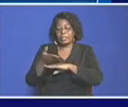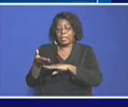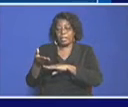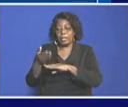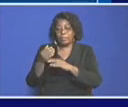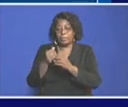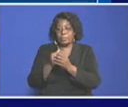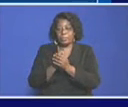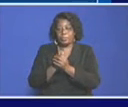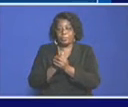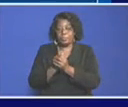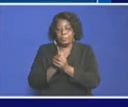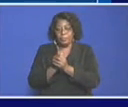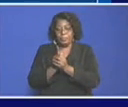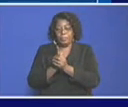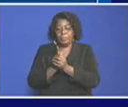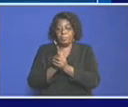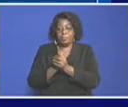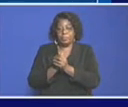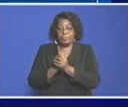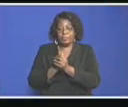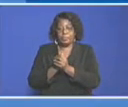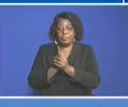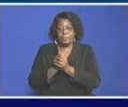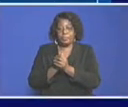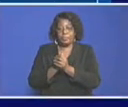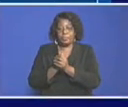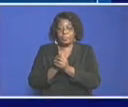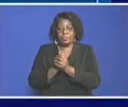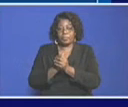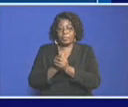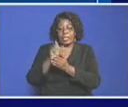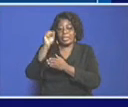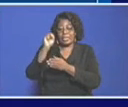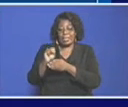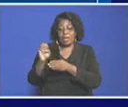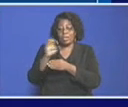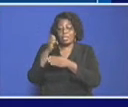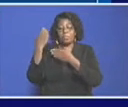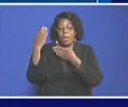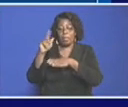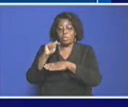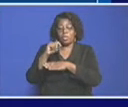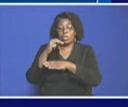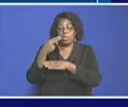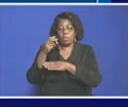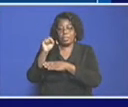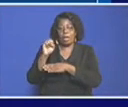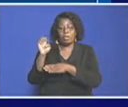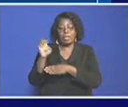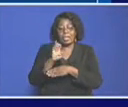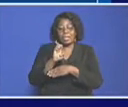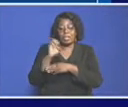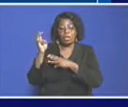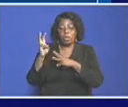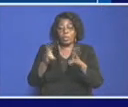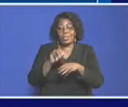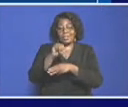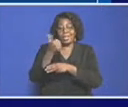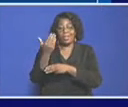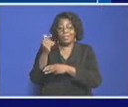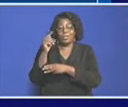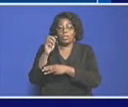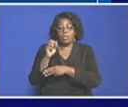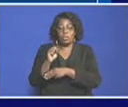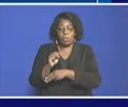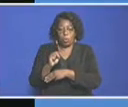10:36 in the morning with a high tide at 5:05 in the afternoon. For the southeast Bahamas on Thursday, southeasterly winds 10 to 15 knots, the